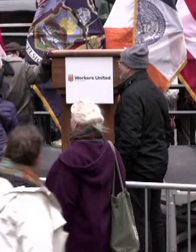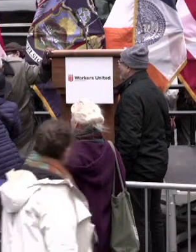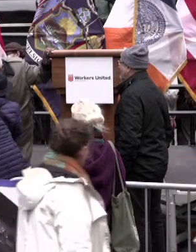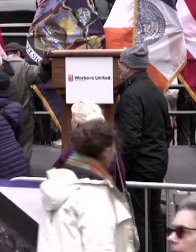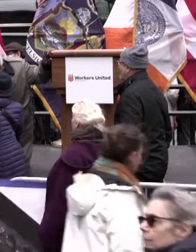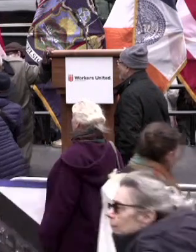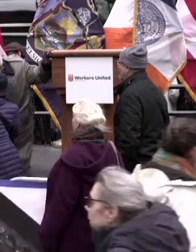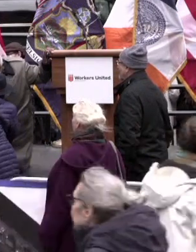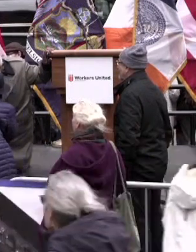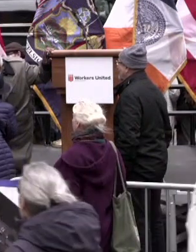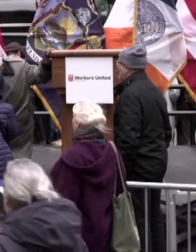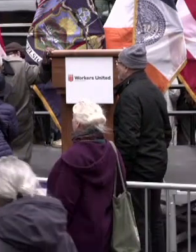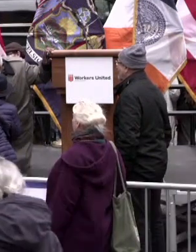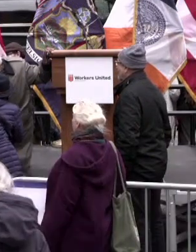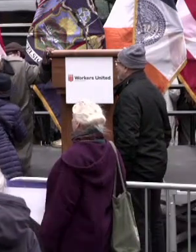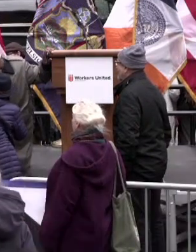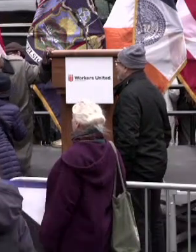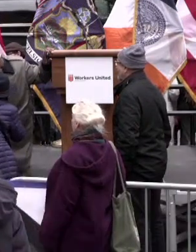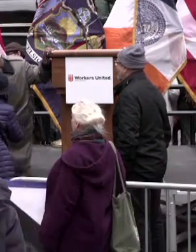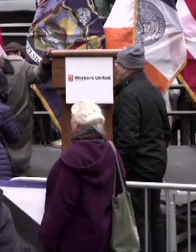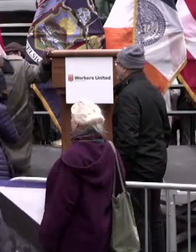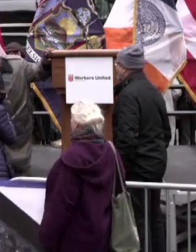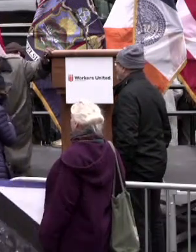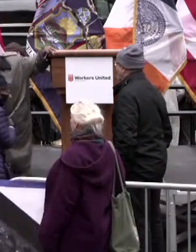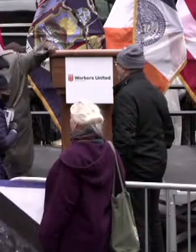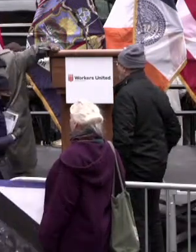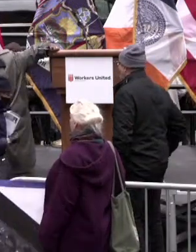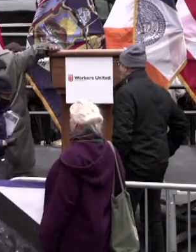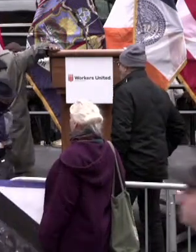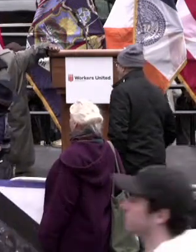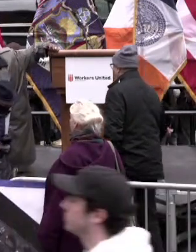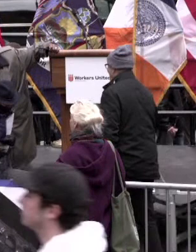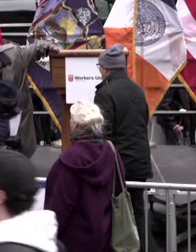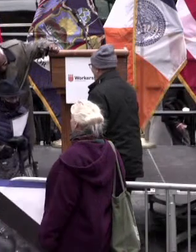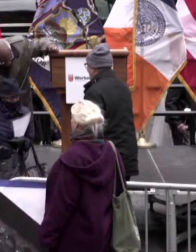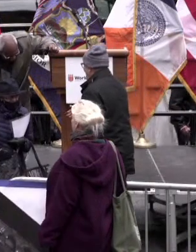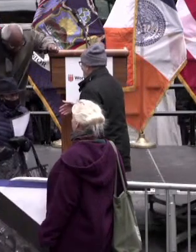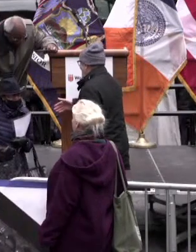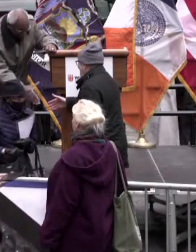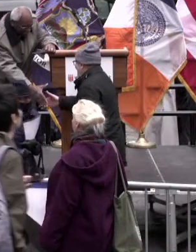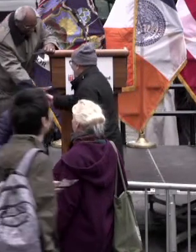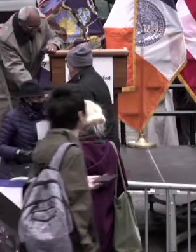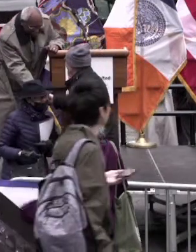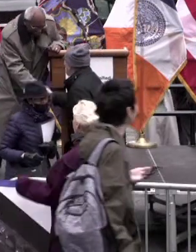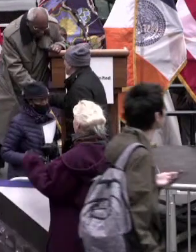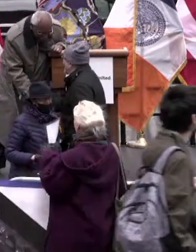died this year at work. Thank you all for coming.